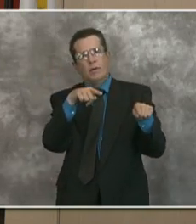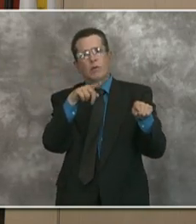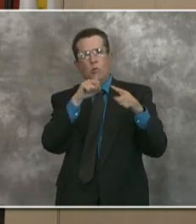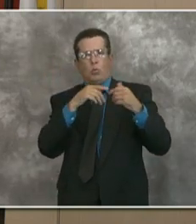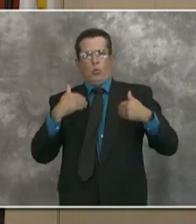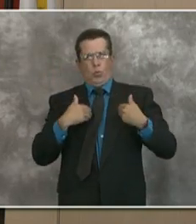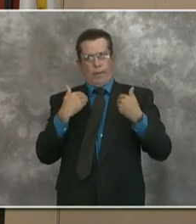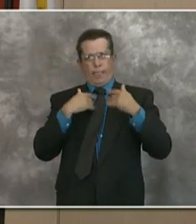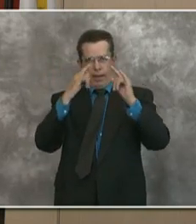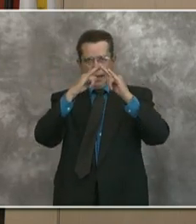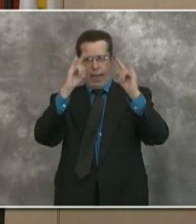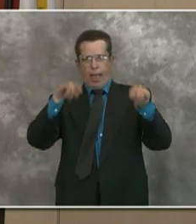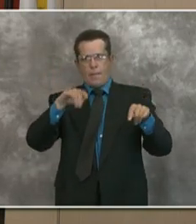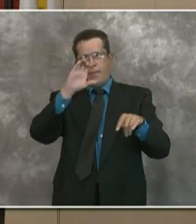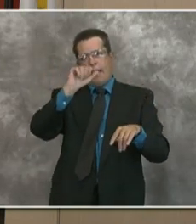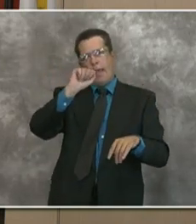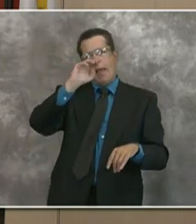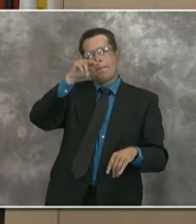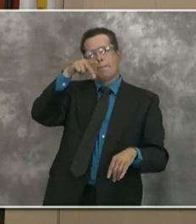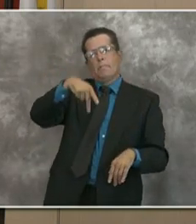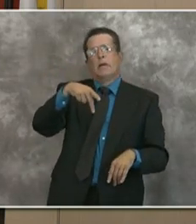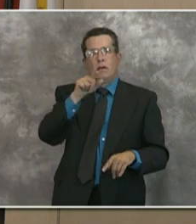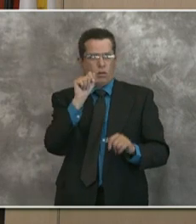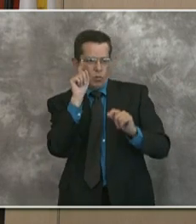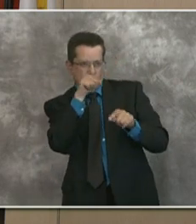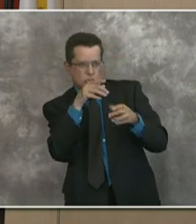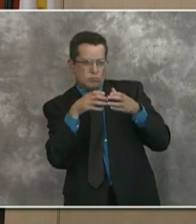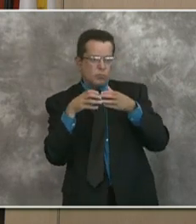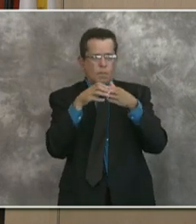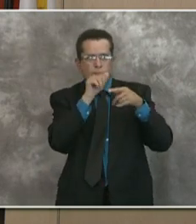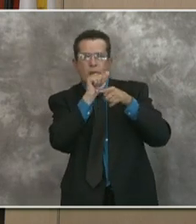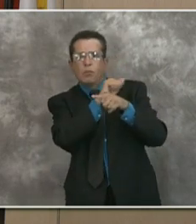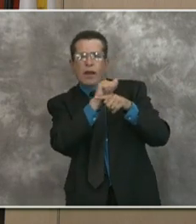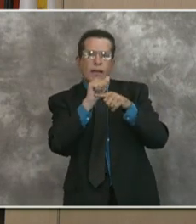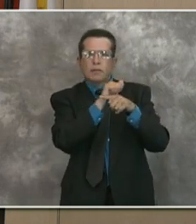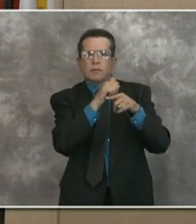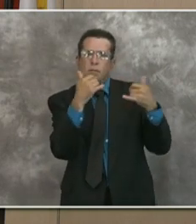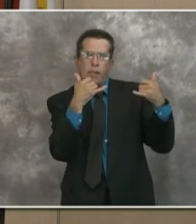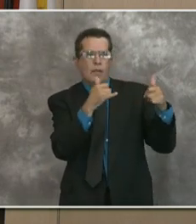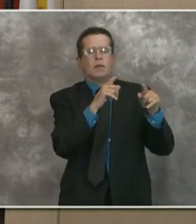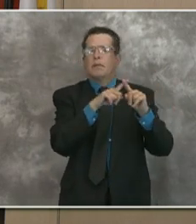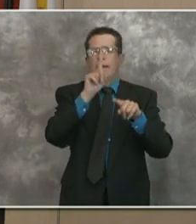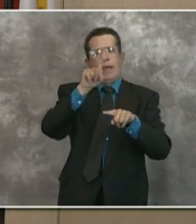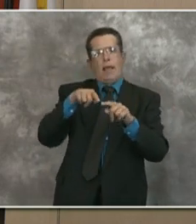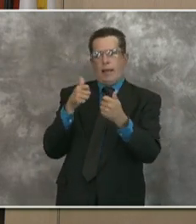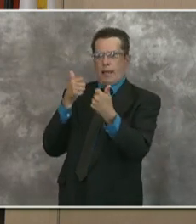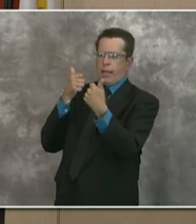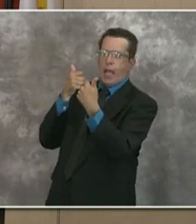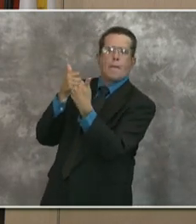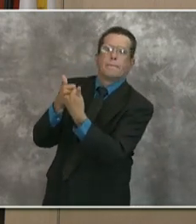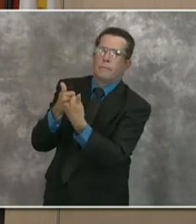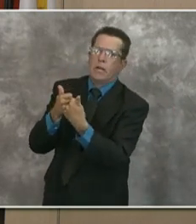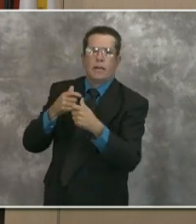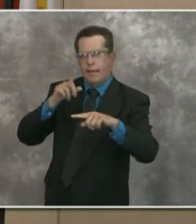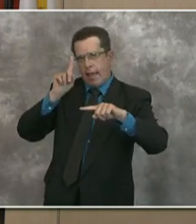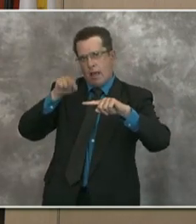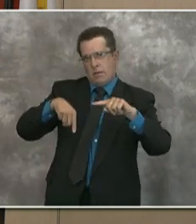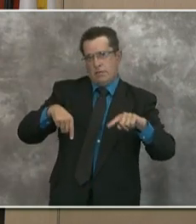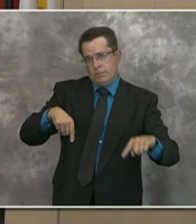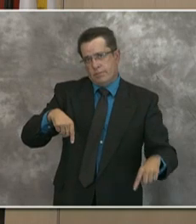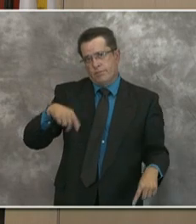the youth camps, which means they can practice, but again, they cannot compete. Does that make